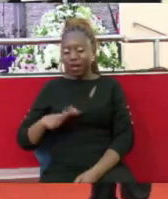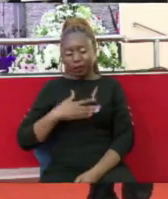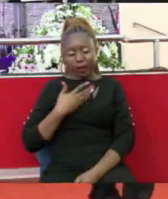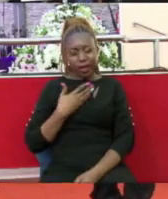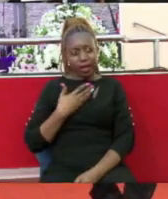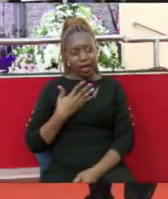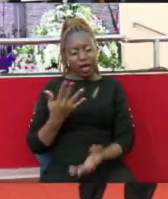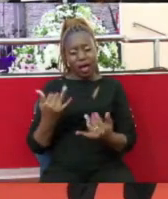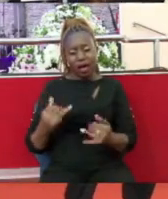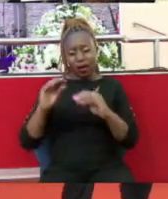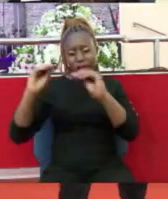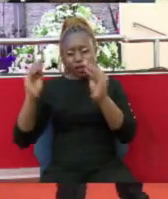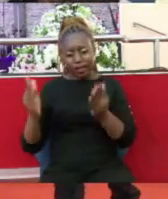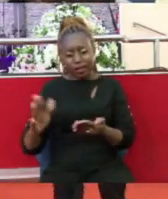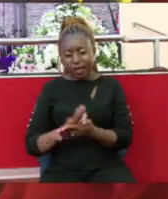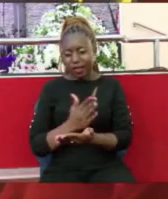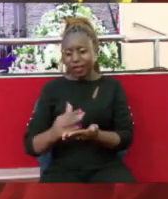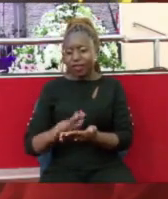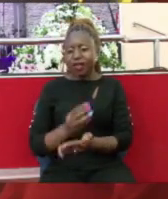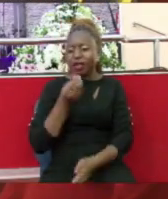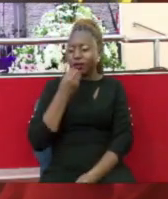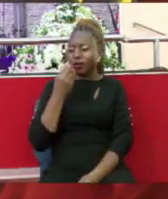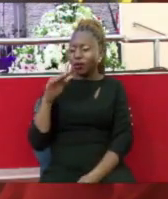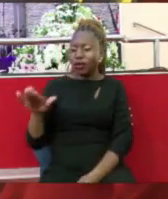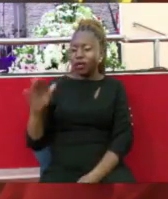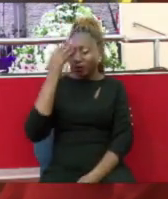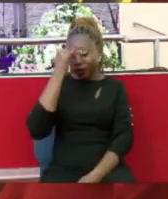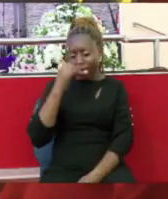the audacity to give out those snacks to other children.